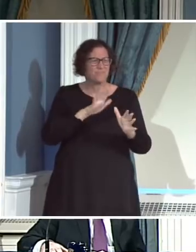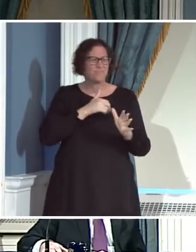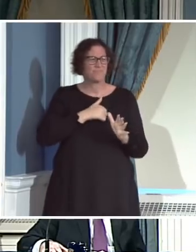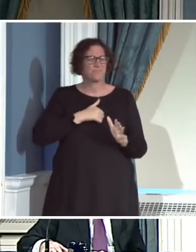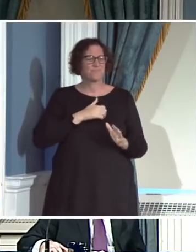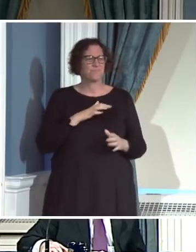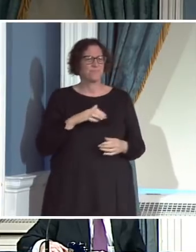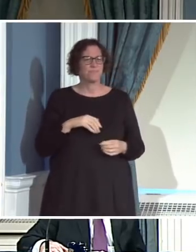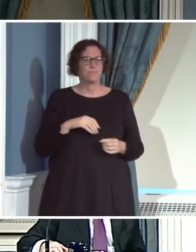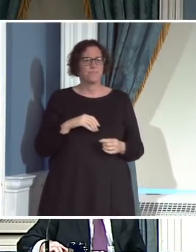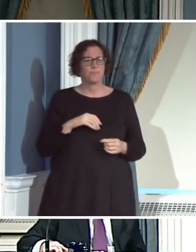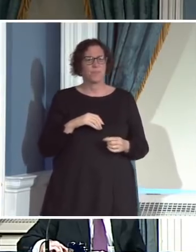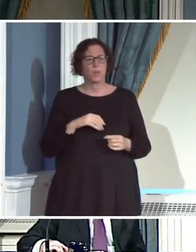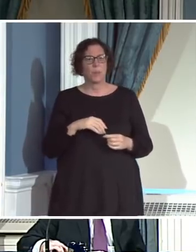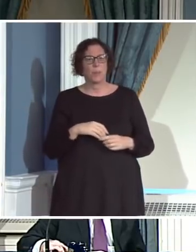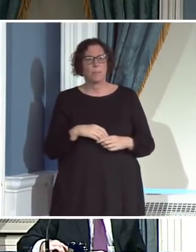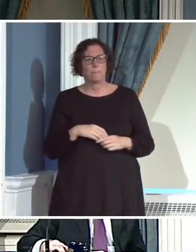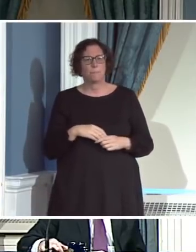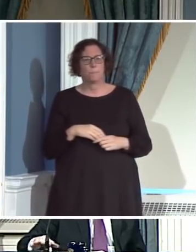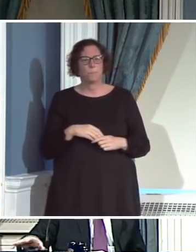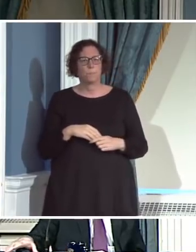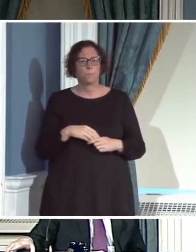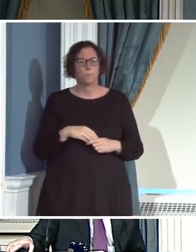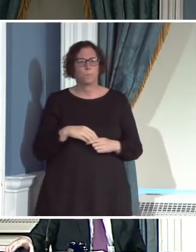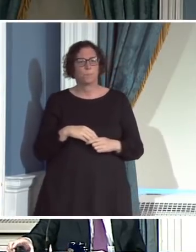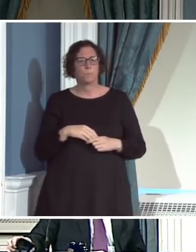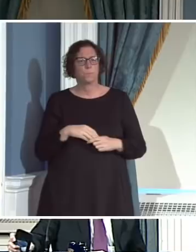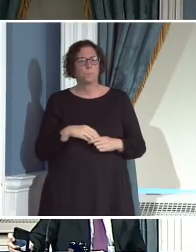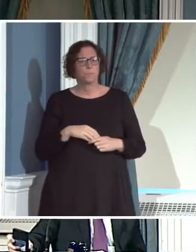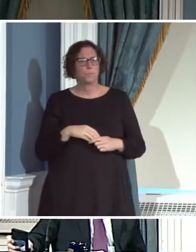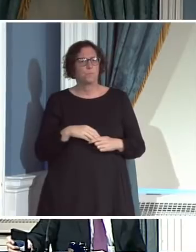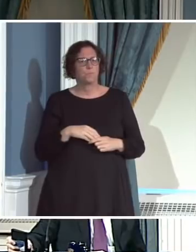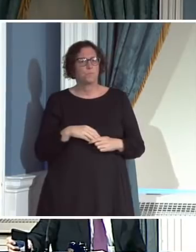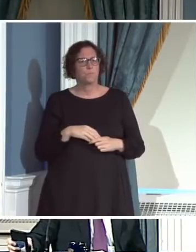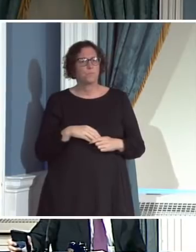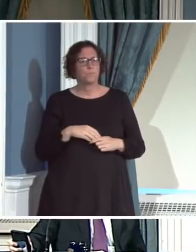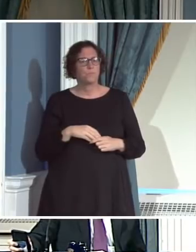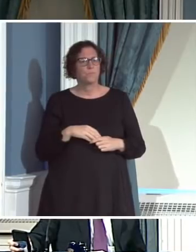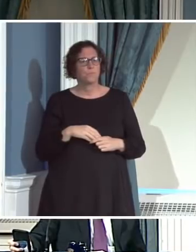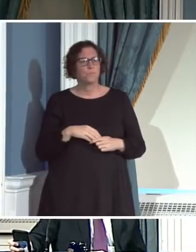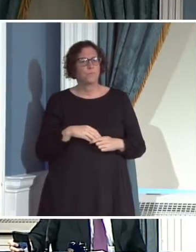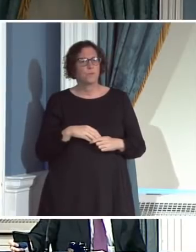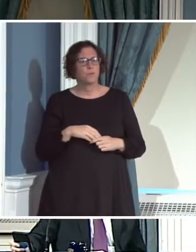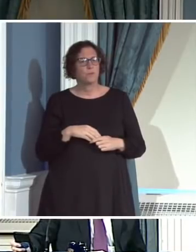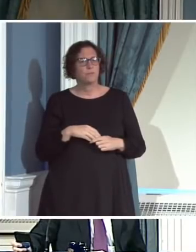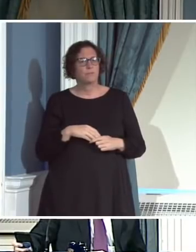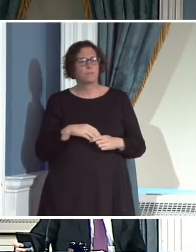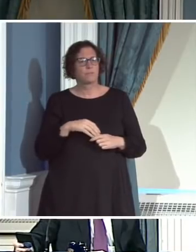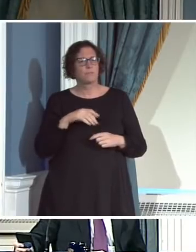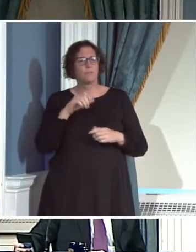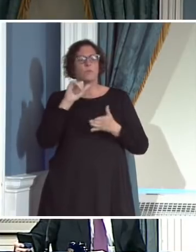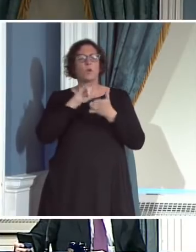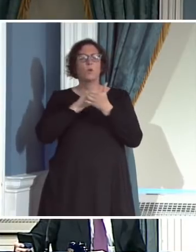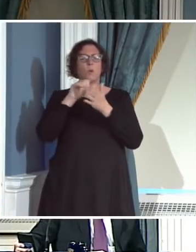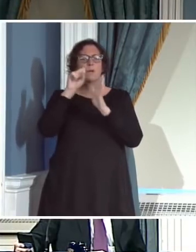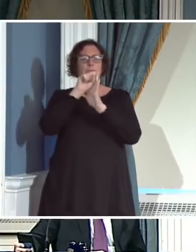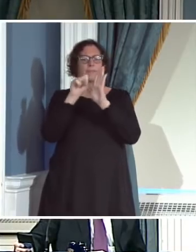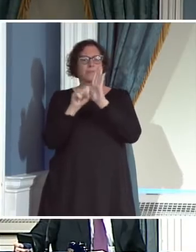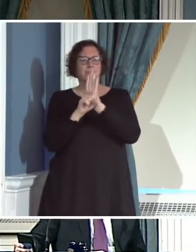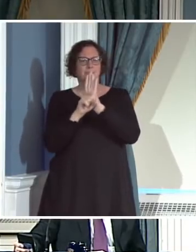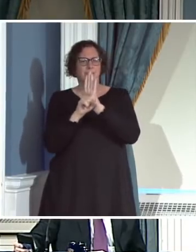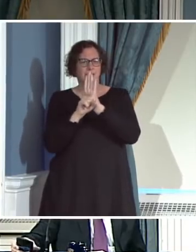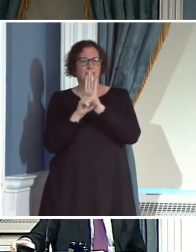same money that they have this year. Part of that, about $717 million, is from the